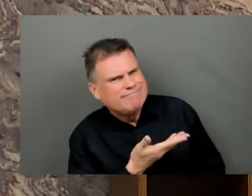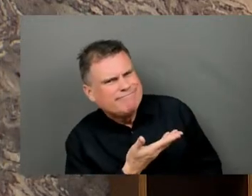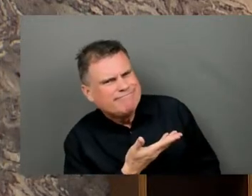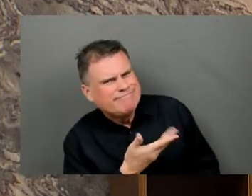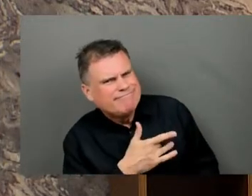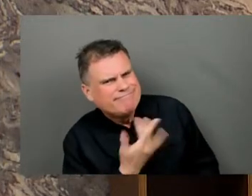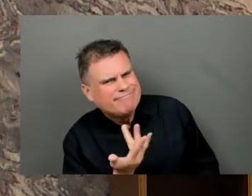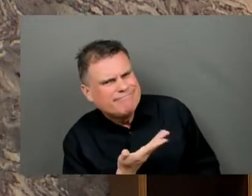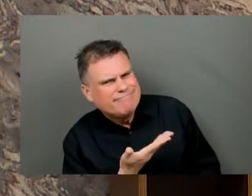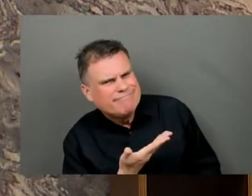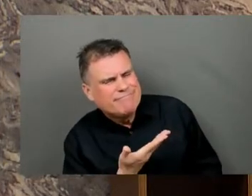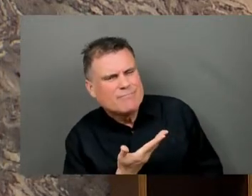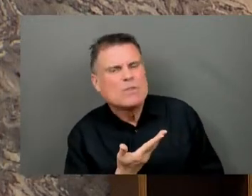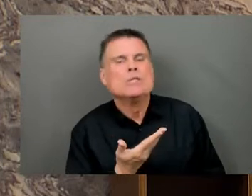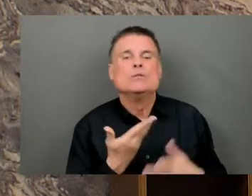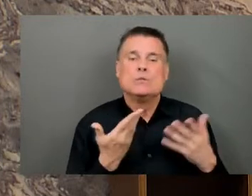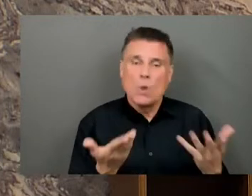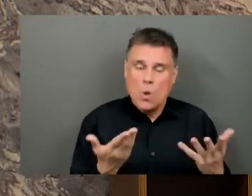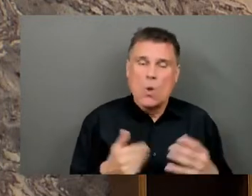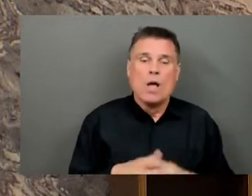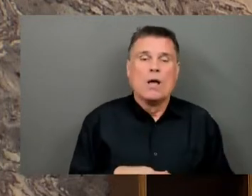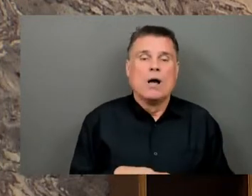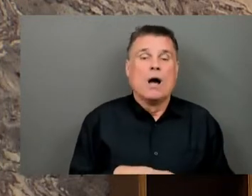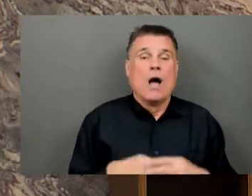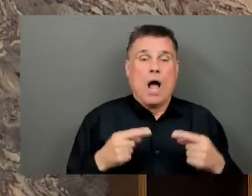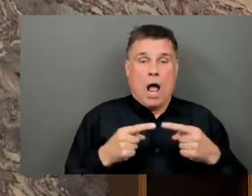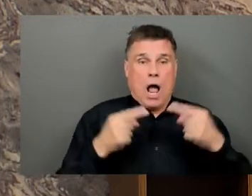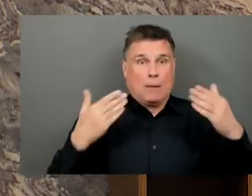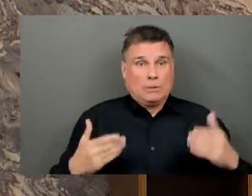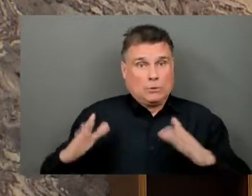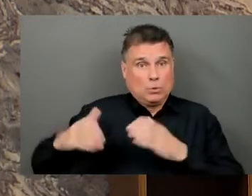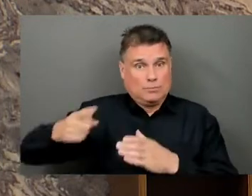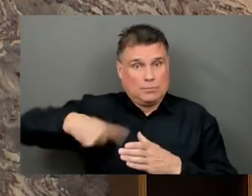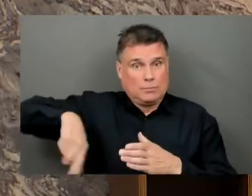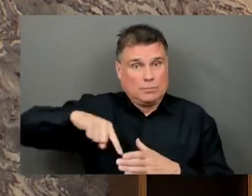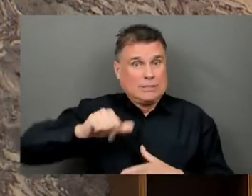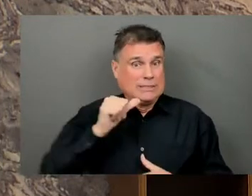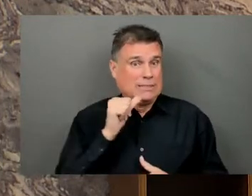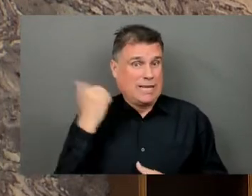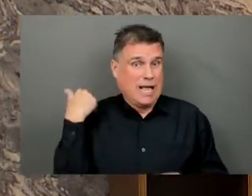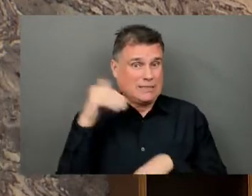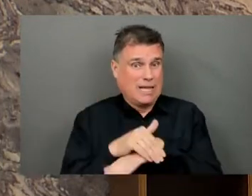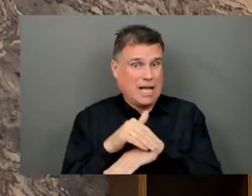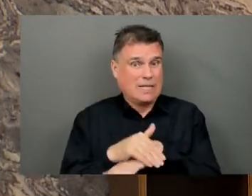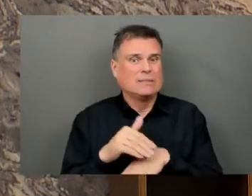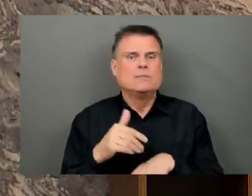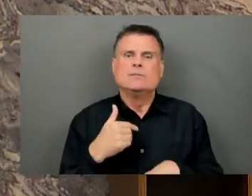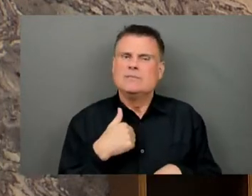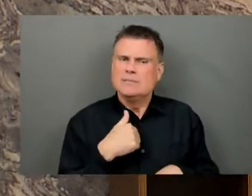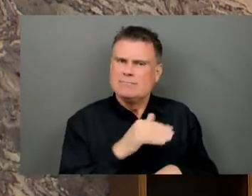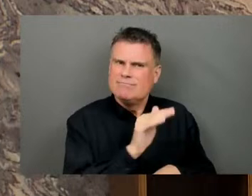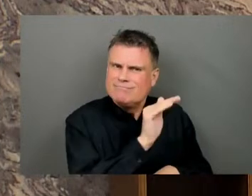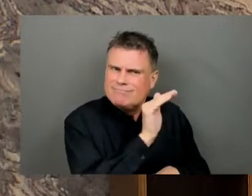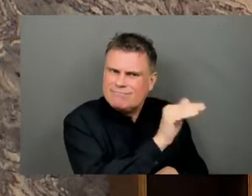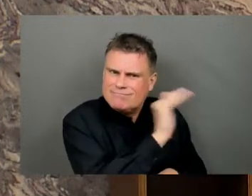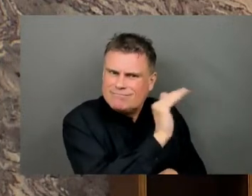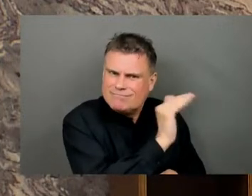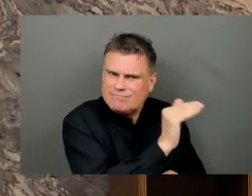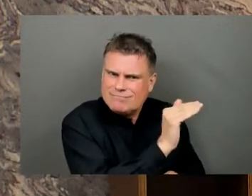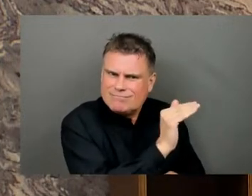Public Accounts Committee, last evening, the member from Fraser Nicola, the member from Kamloops North Thompson,